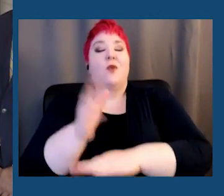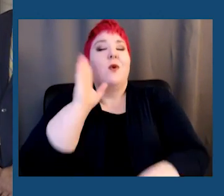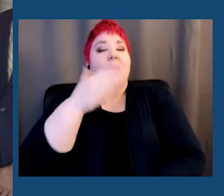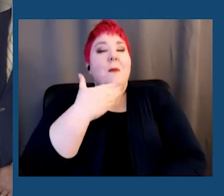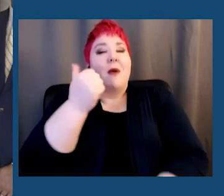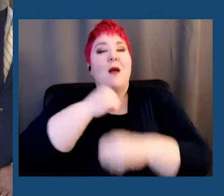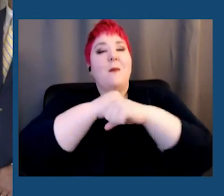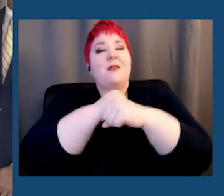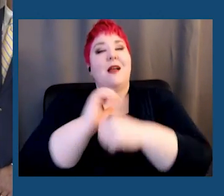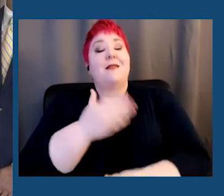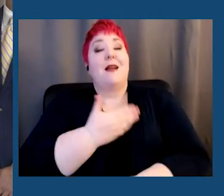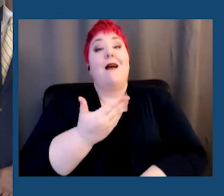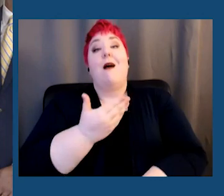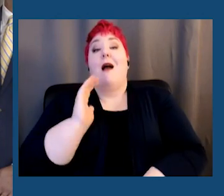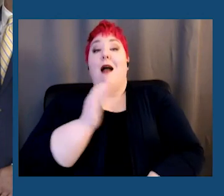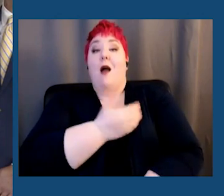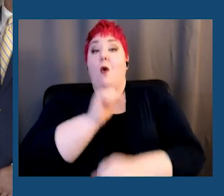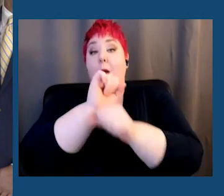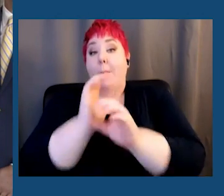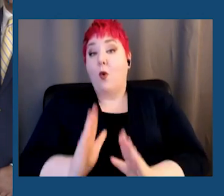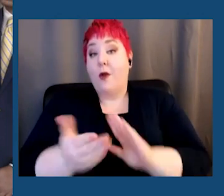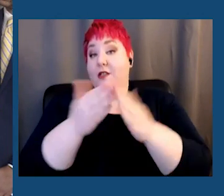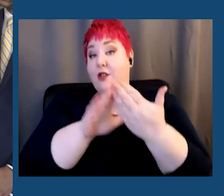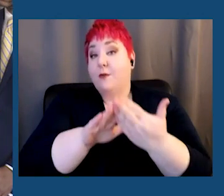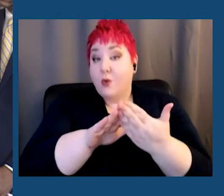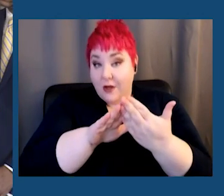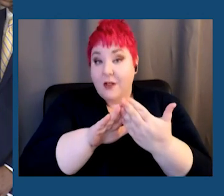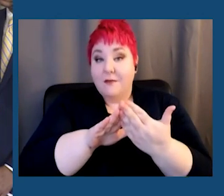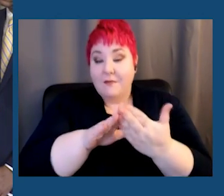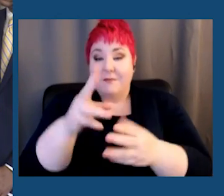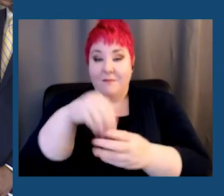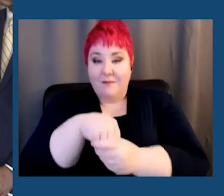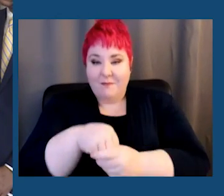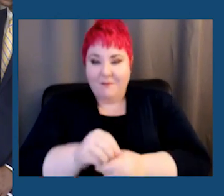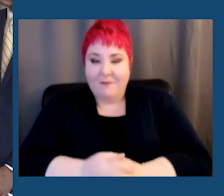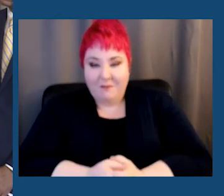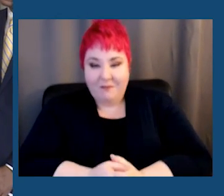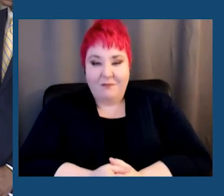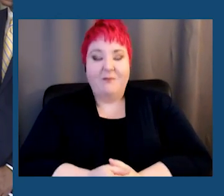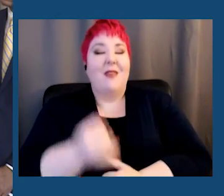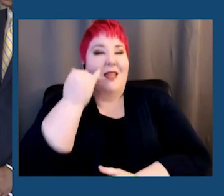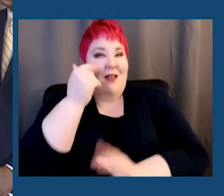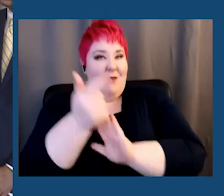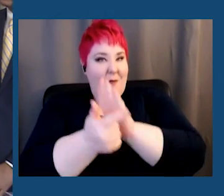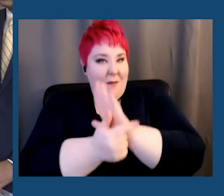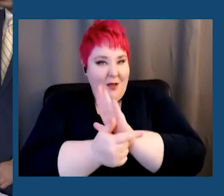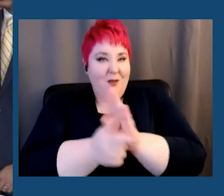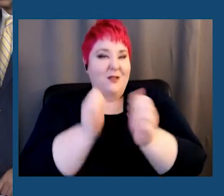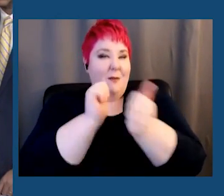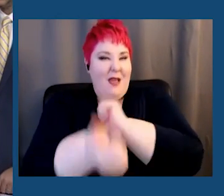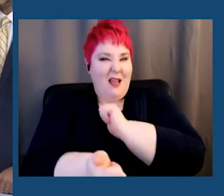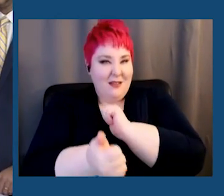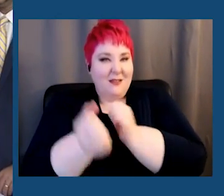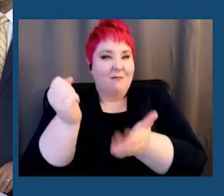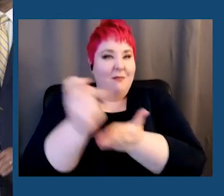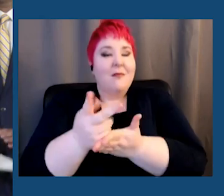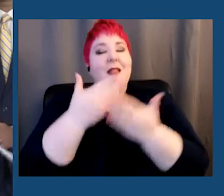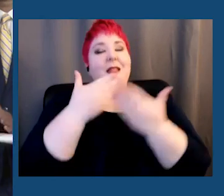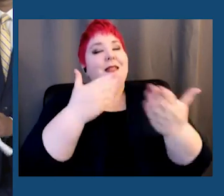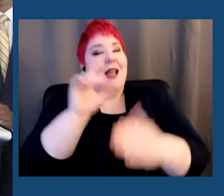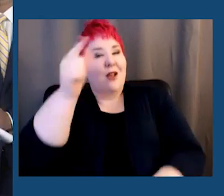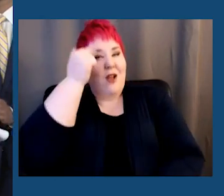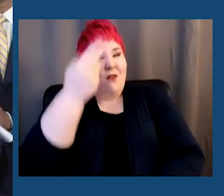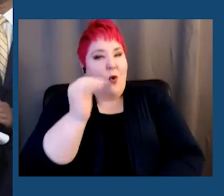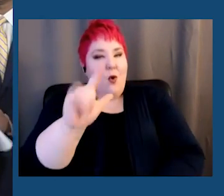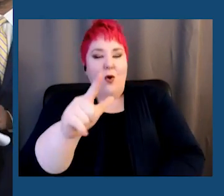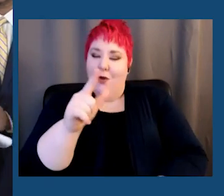community members, if these bills are passed. Thank you, Governor Hochul. We can't say it enough.